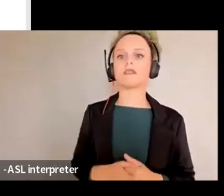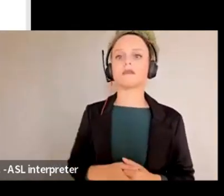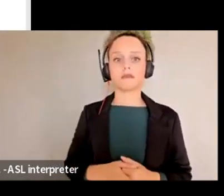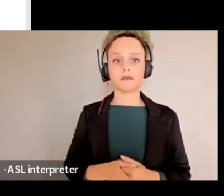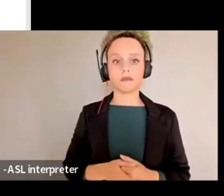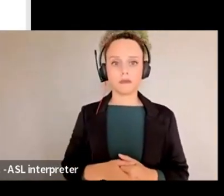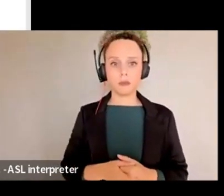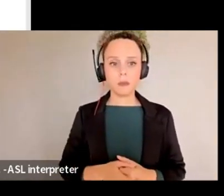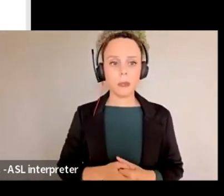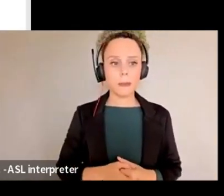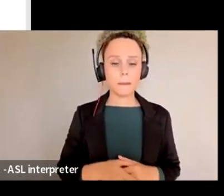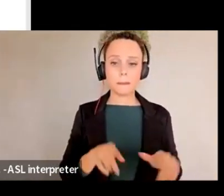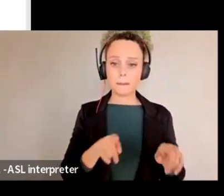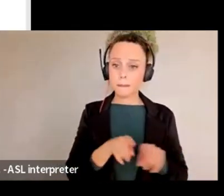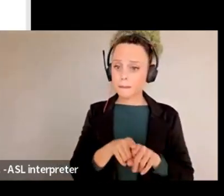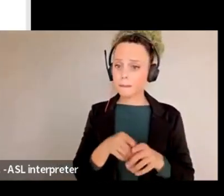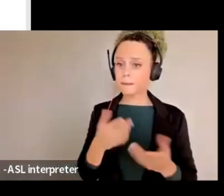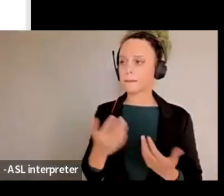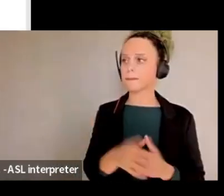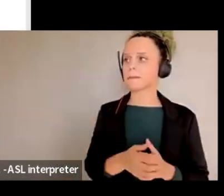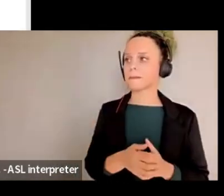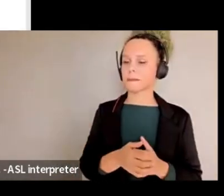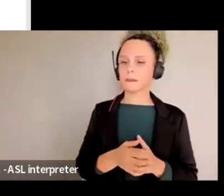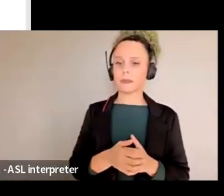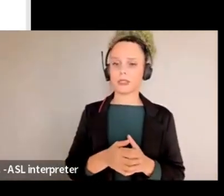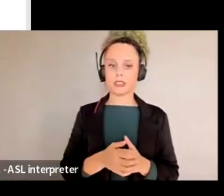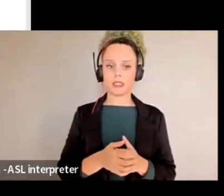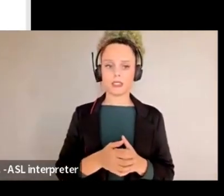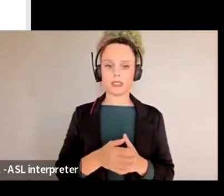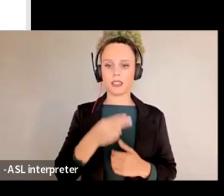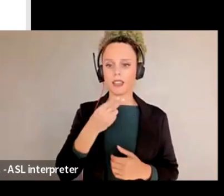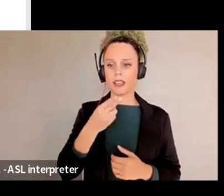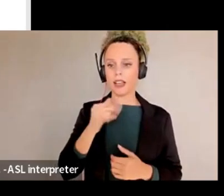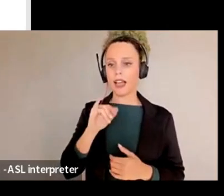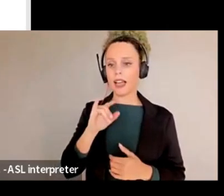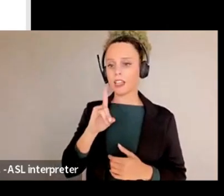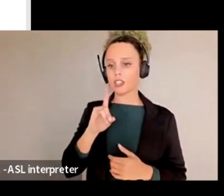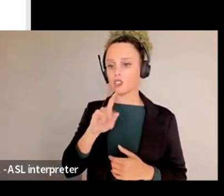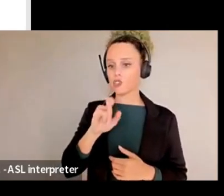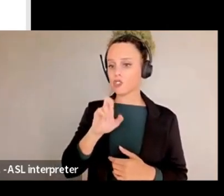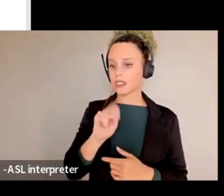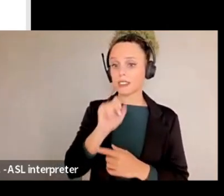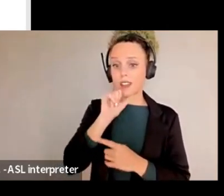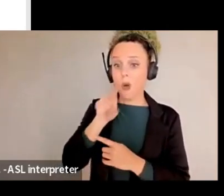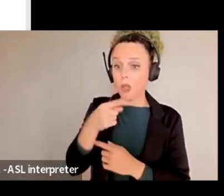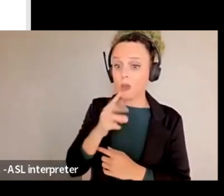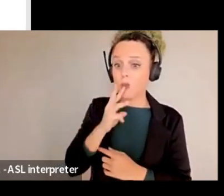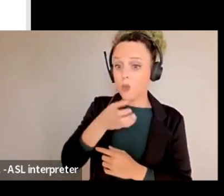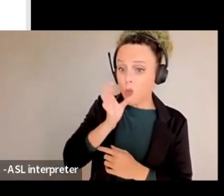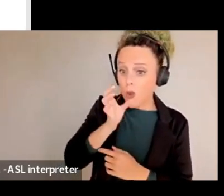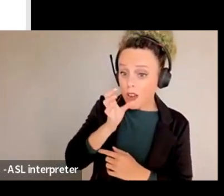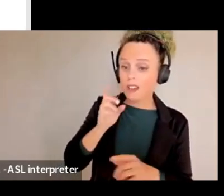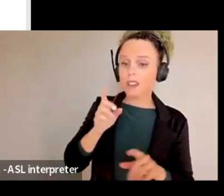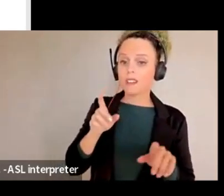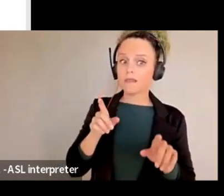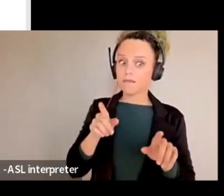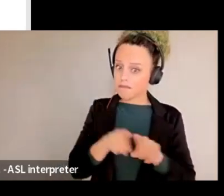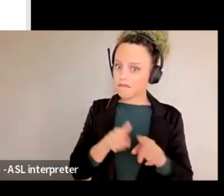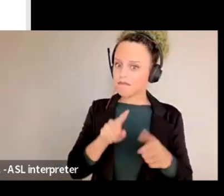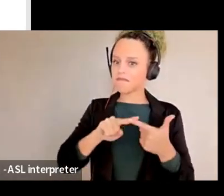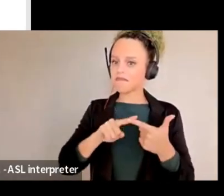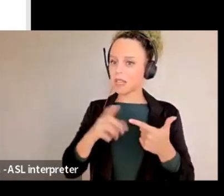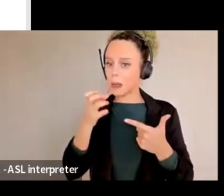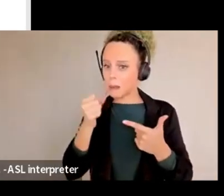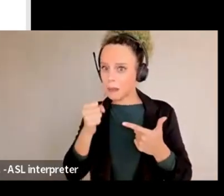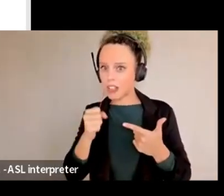and get better and better at knowing what their body needs. And it's also educating them on sources of